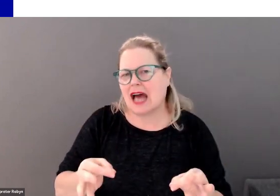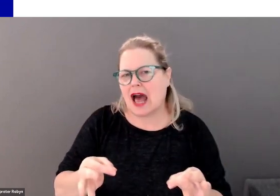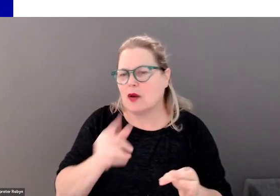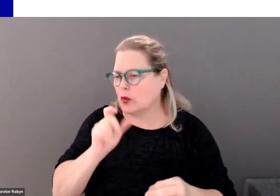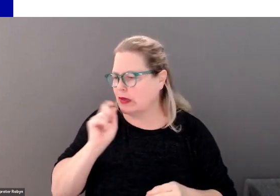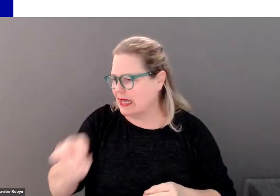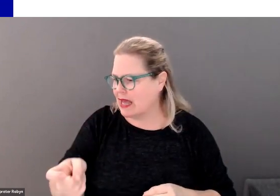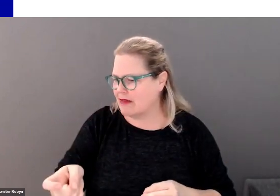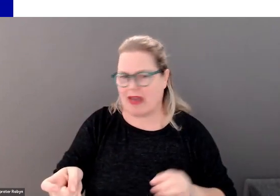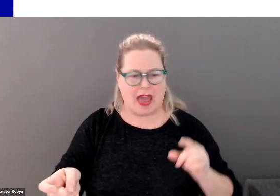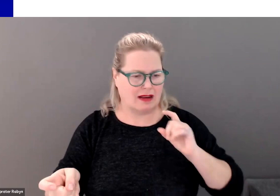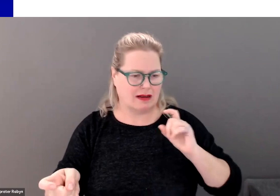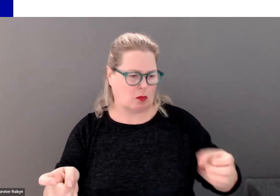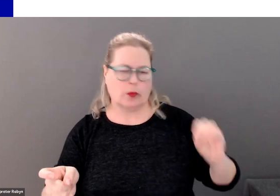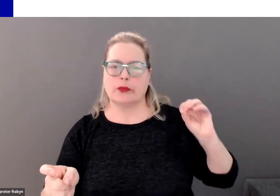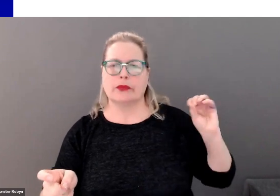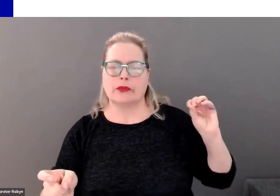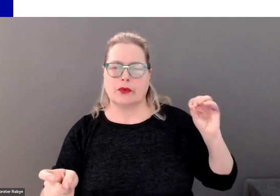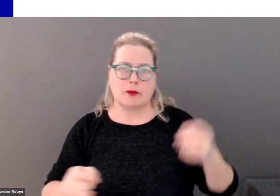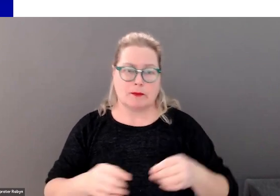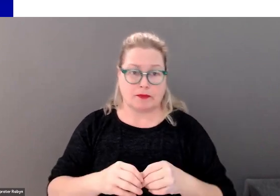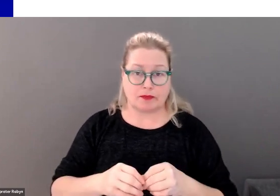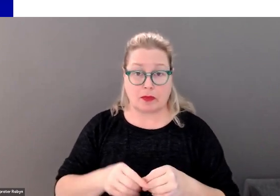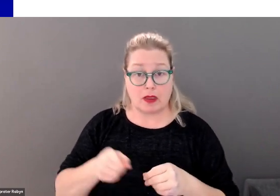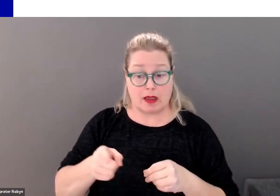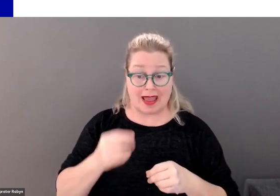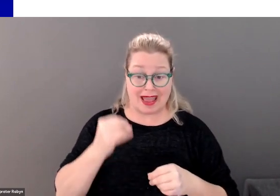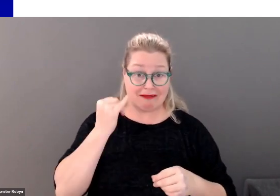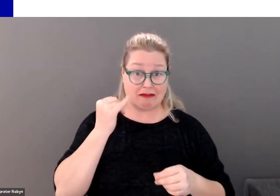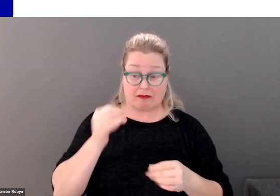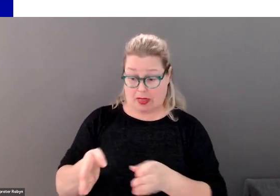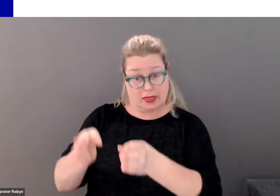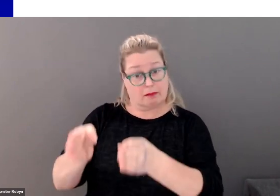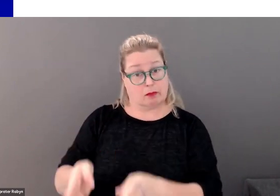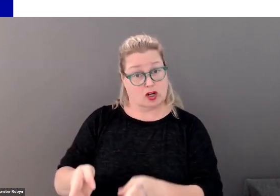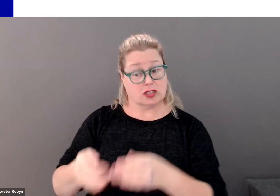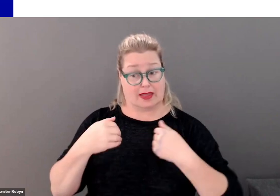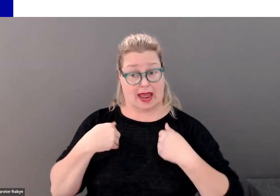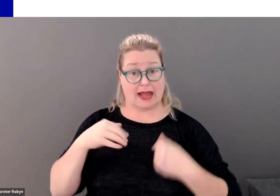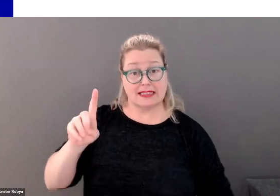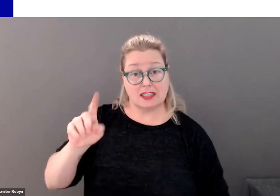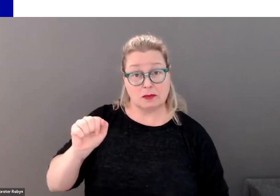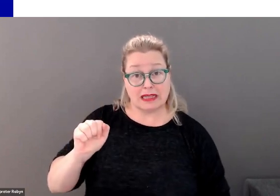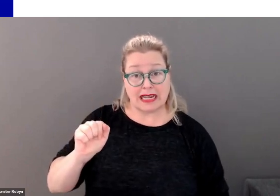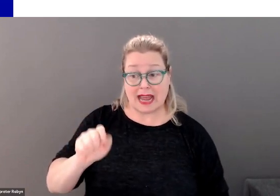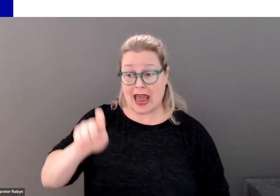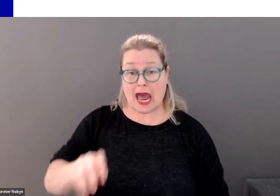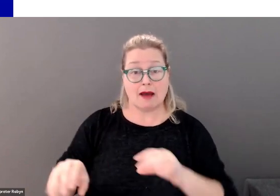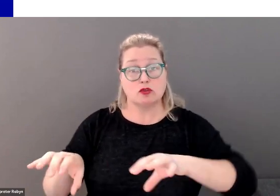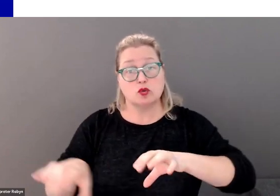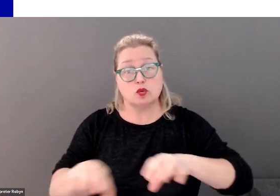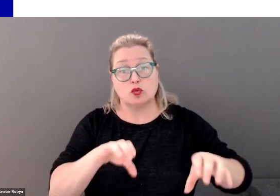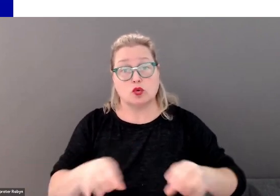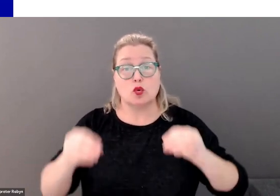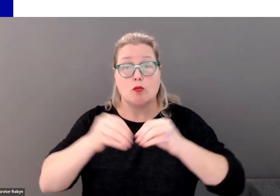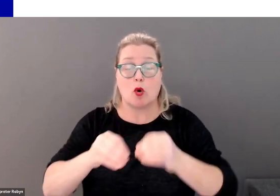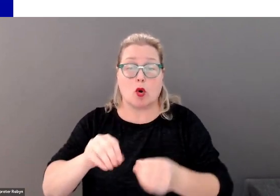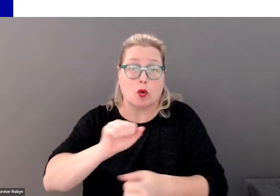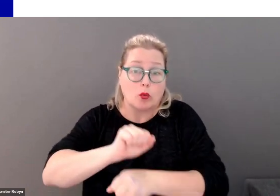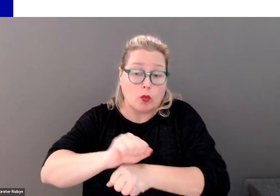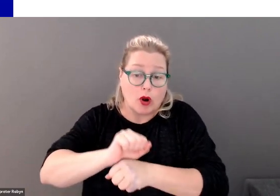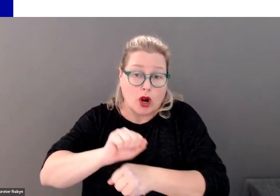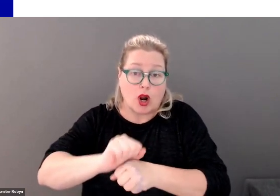where a medication might be provided, does the person with a disability have to seek additional steps? For example,